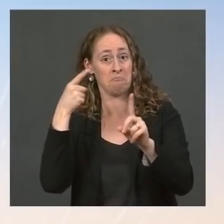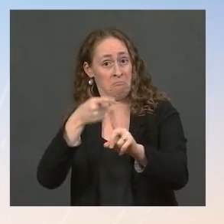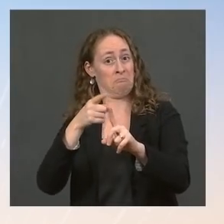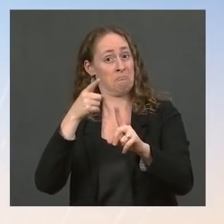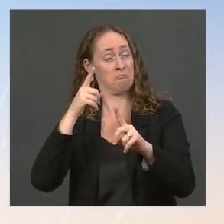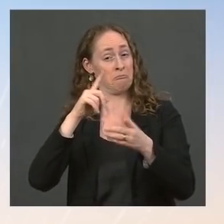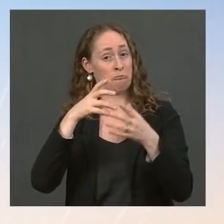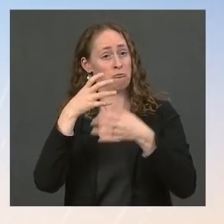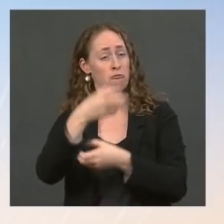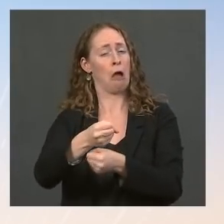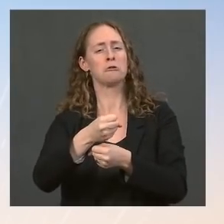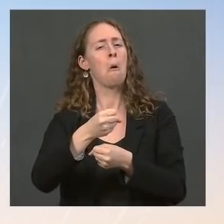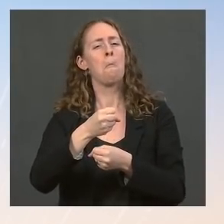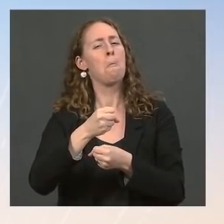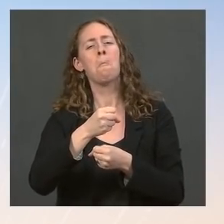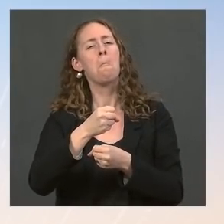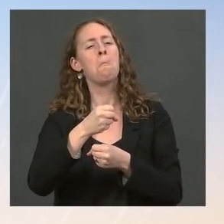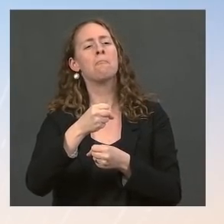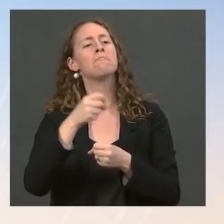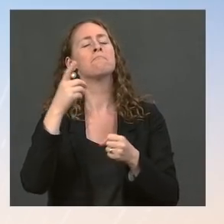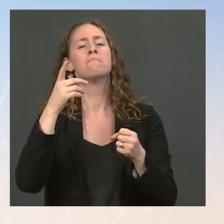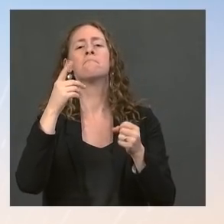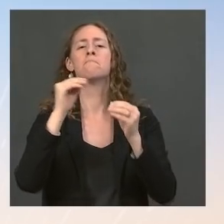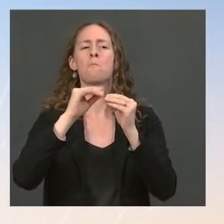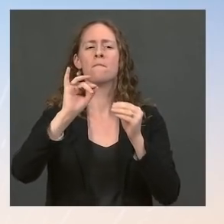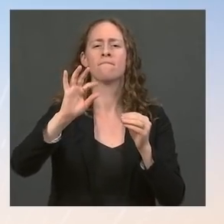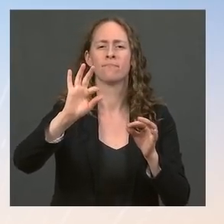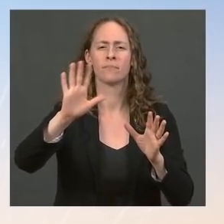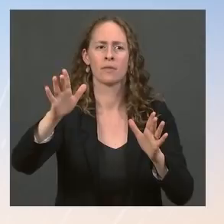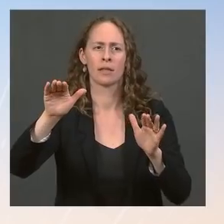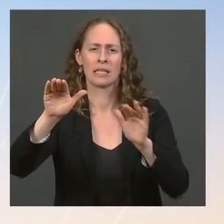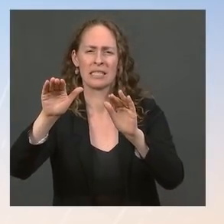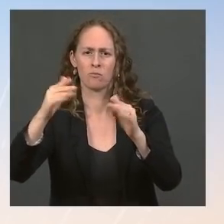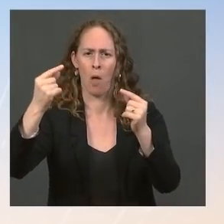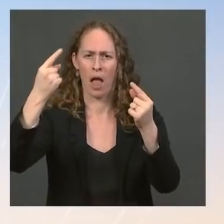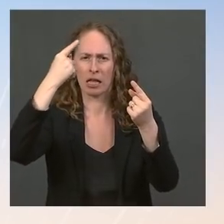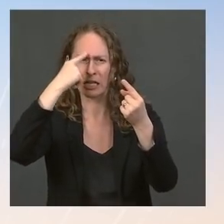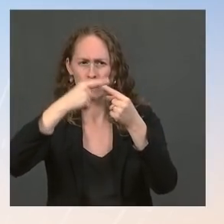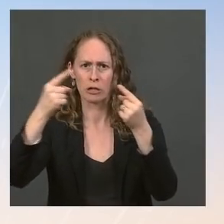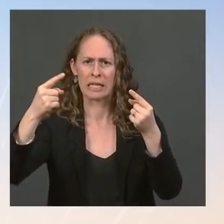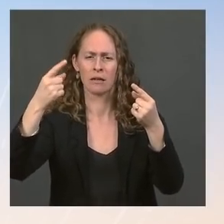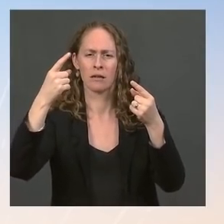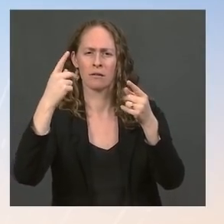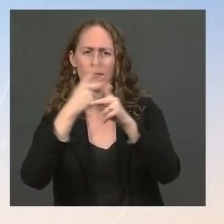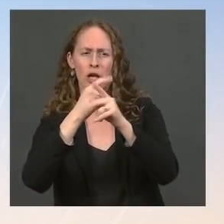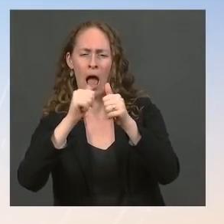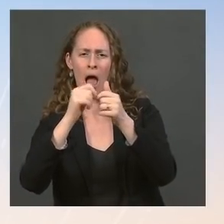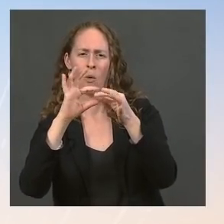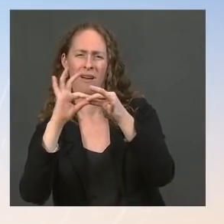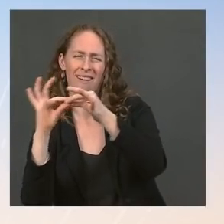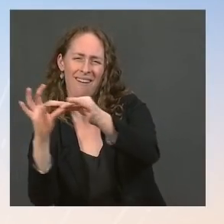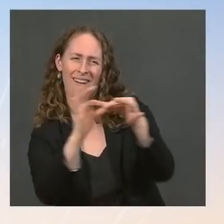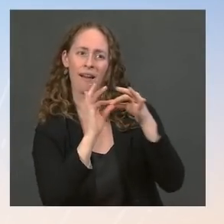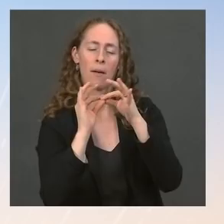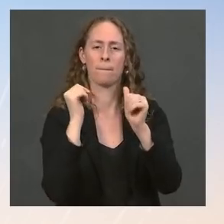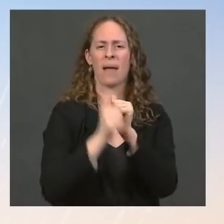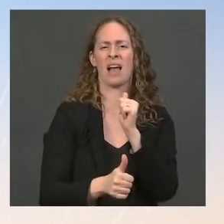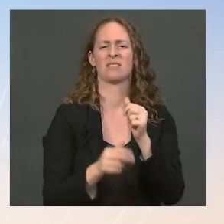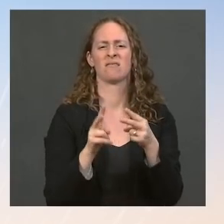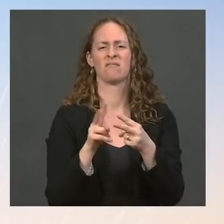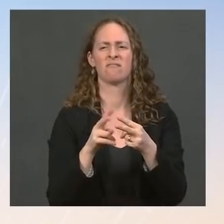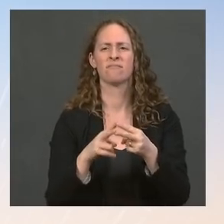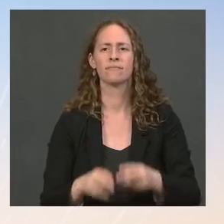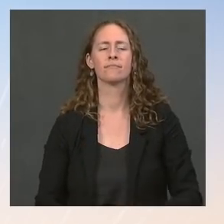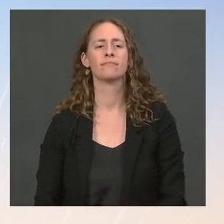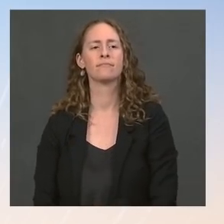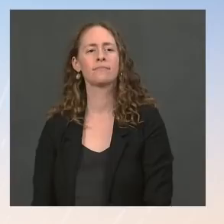an arbiter between all the members, key components of the party on how we can get this done and move it forward. And how are you advising him